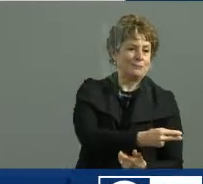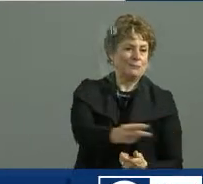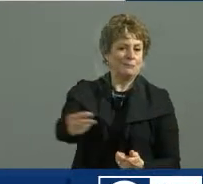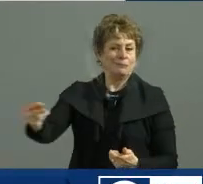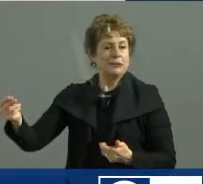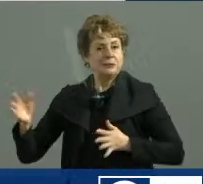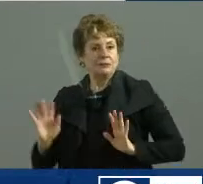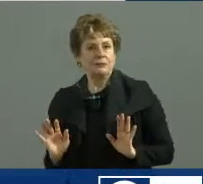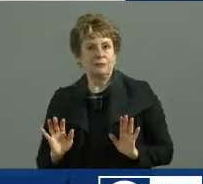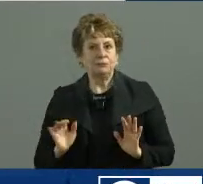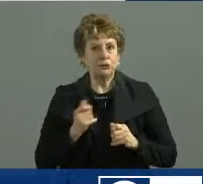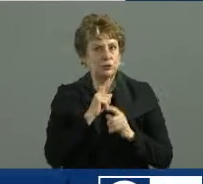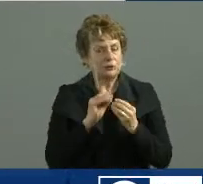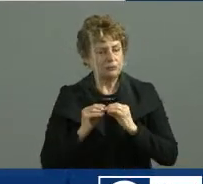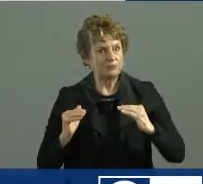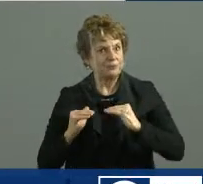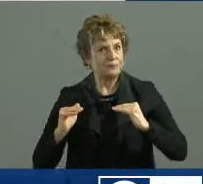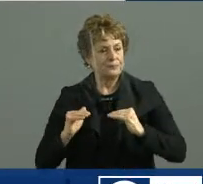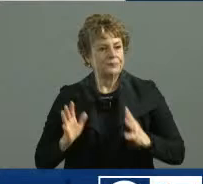As we said,